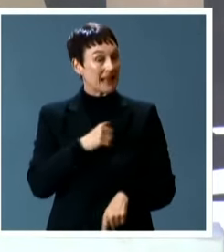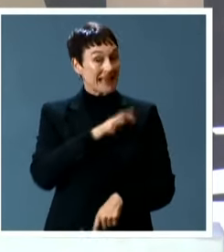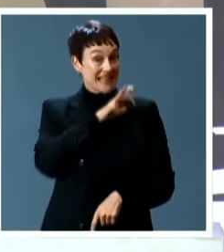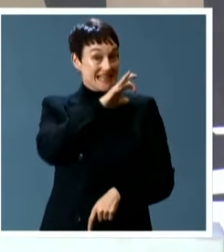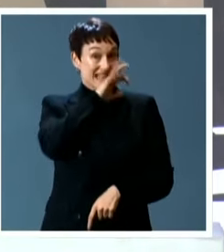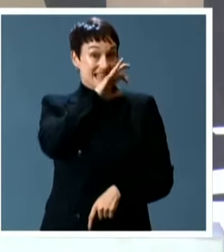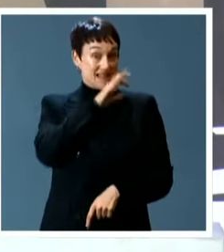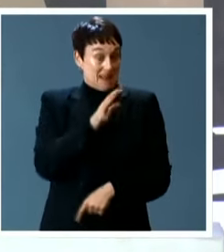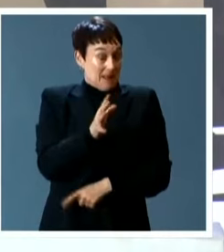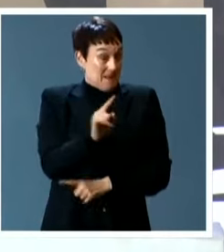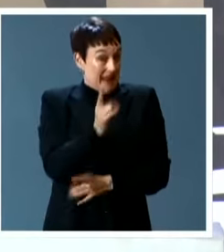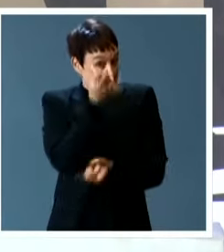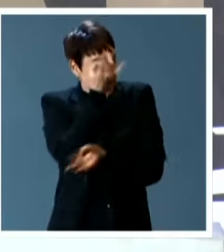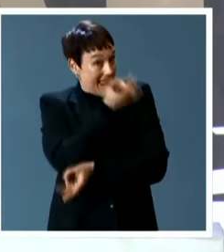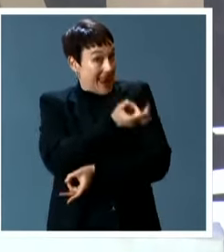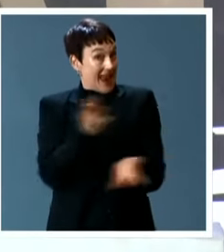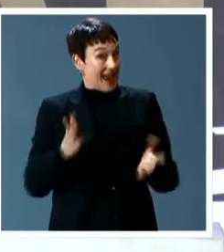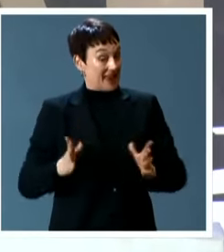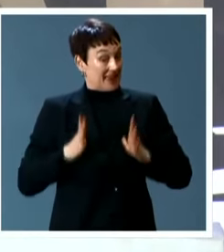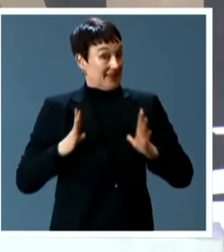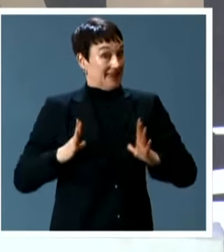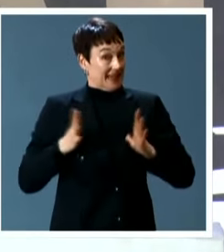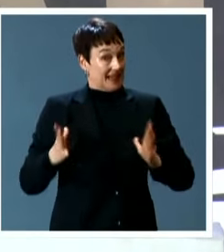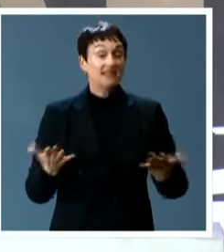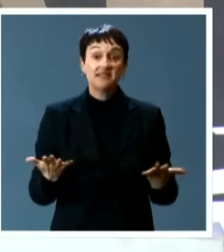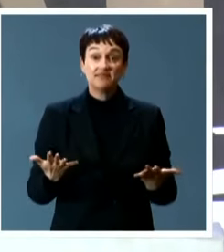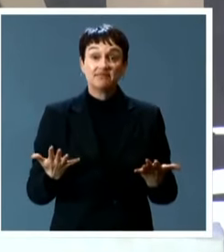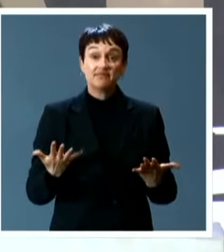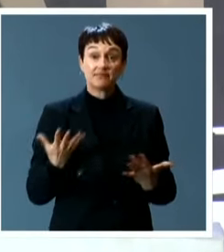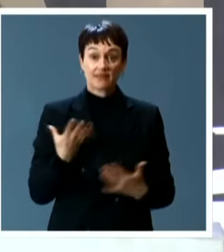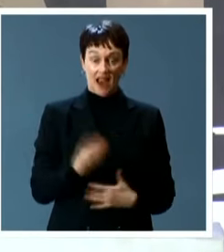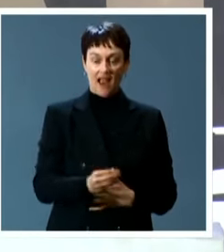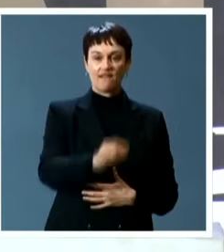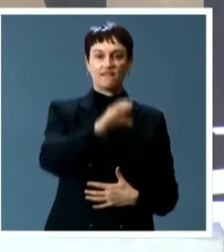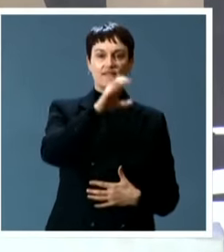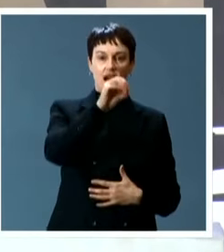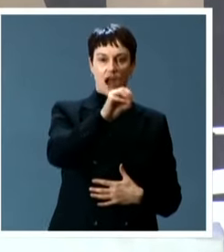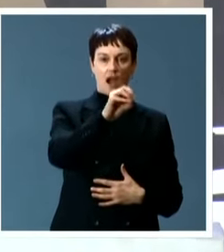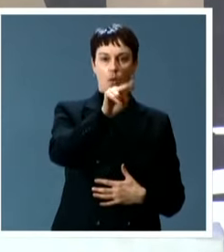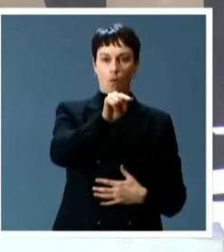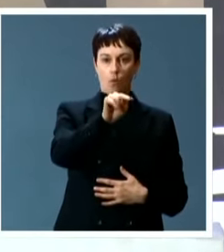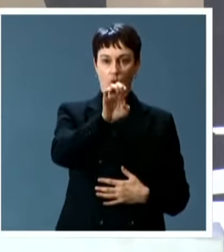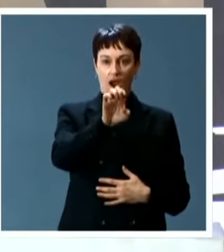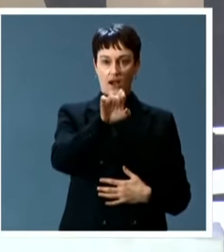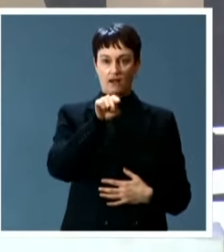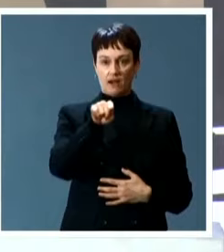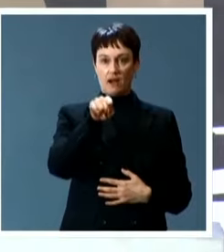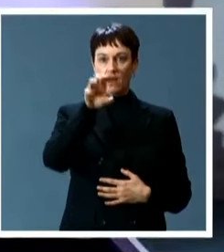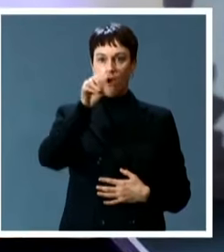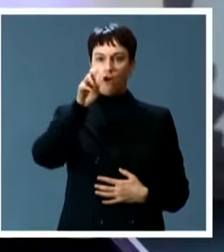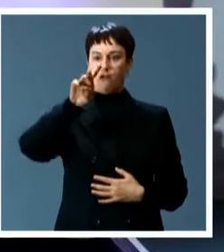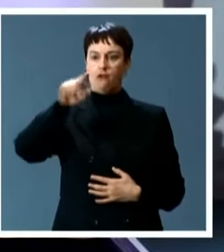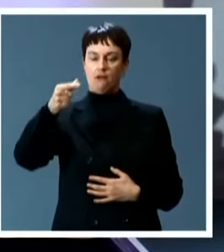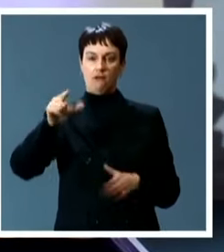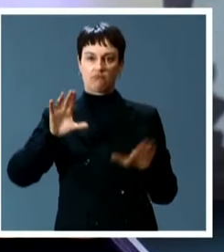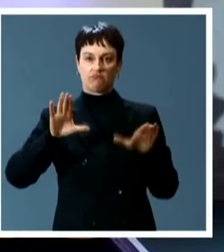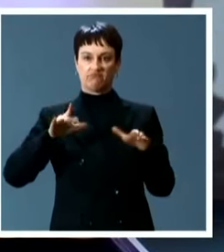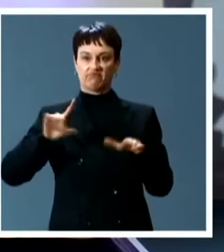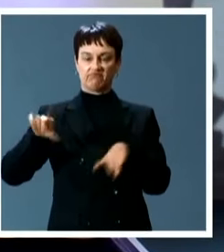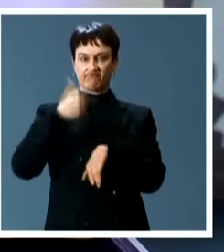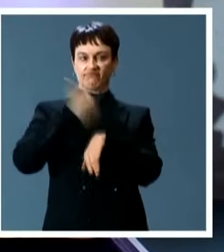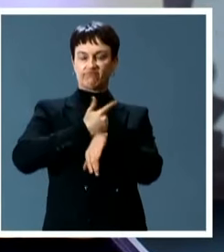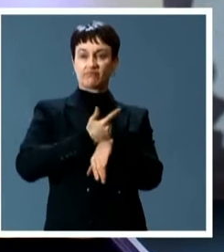especially composed and recorded by One.org, which has artists from across the African